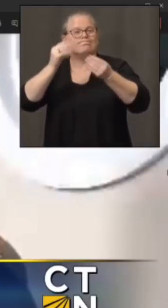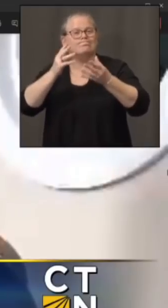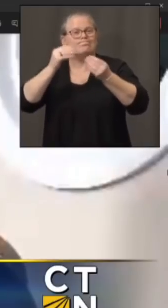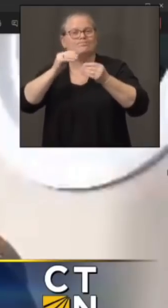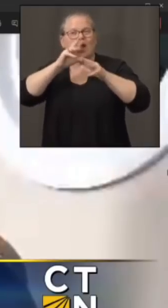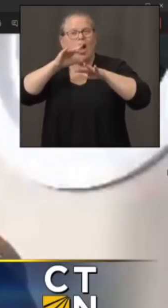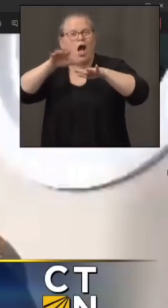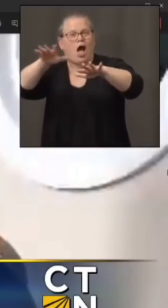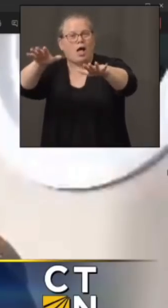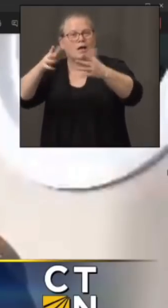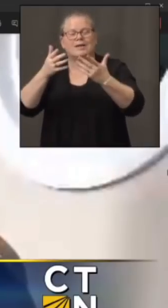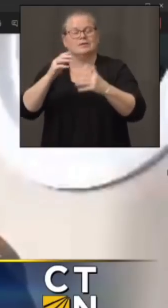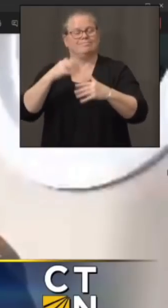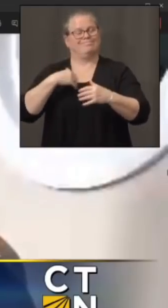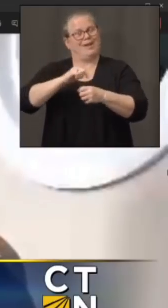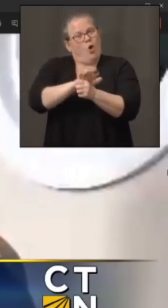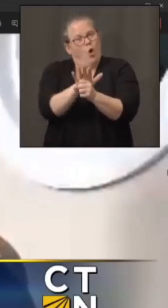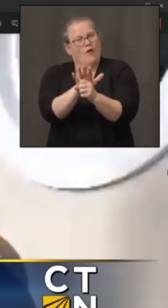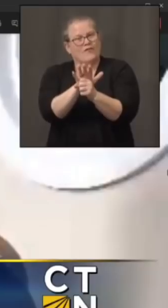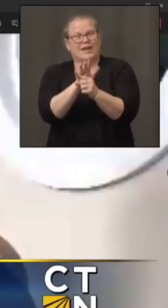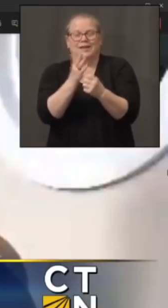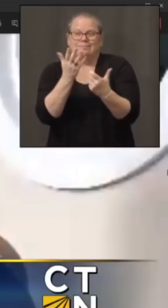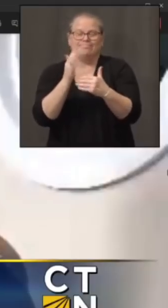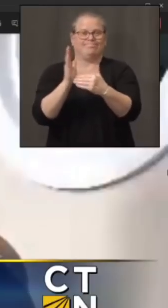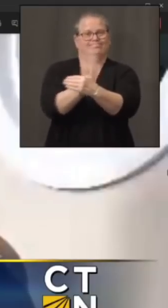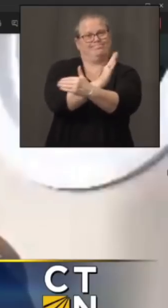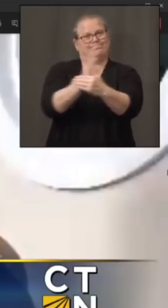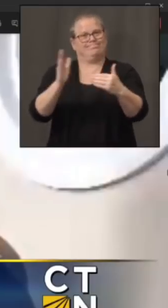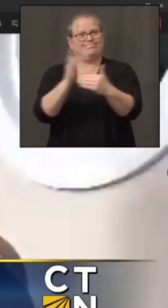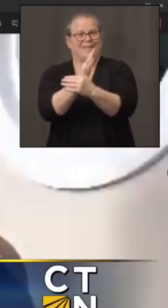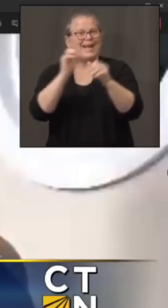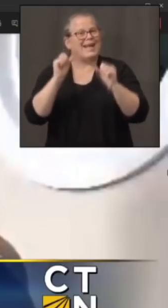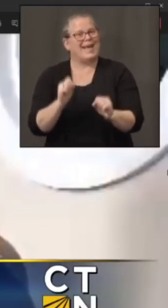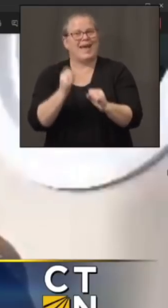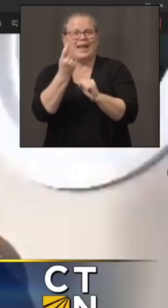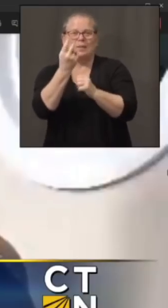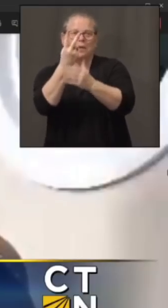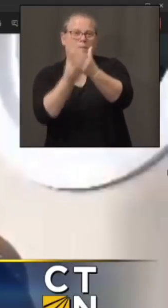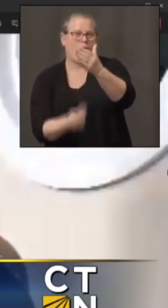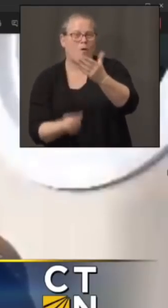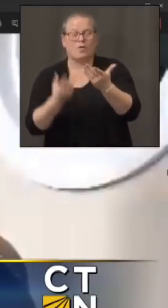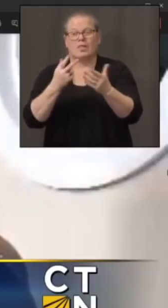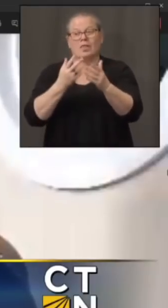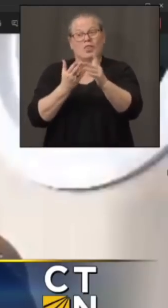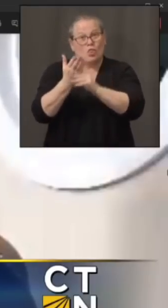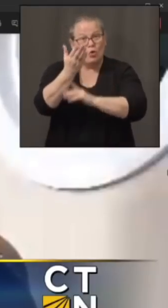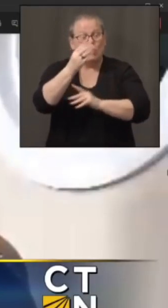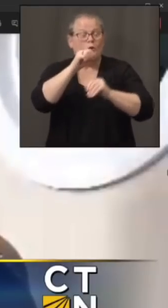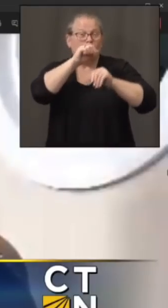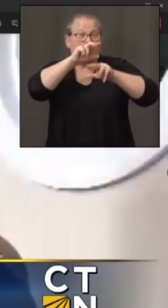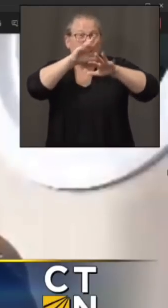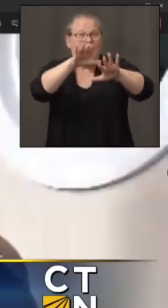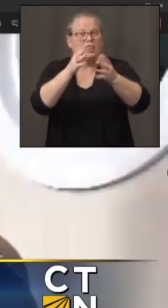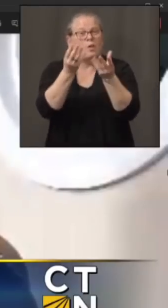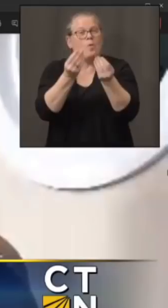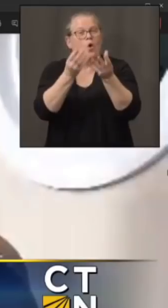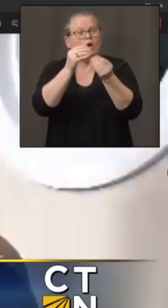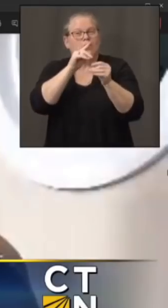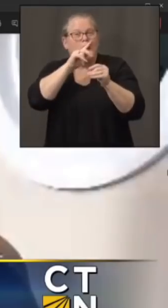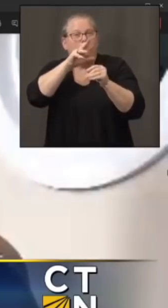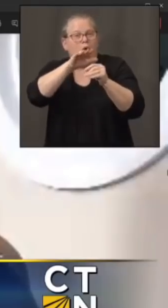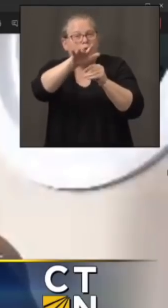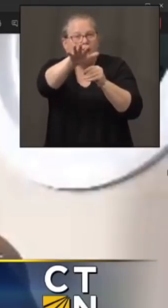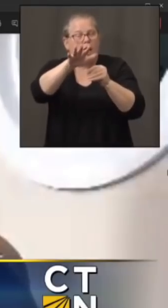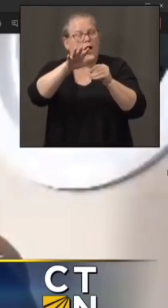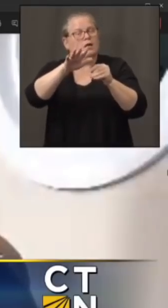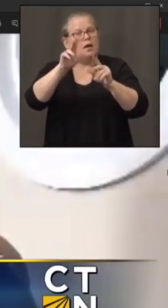on a continuum. A virus that typically will transfer through droplet transmission, which is what this virus is, under certain